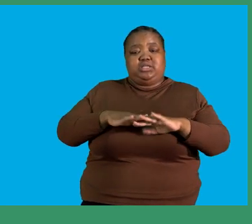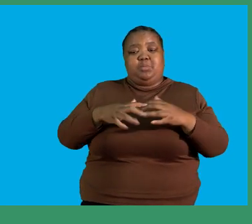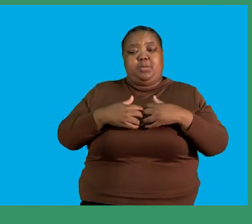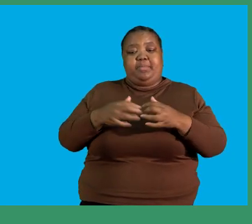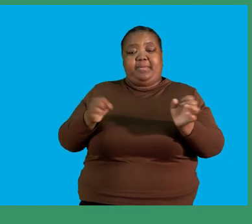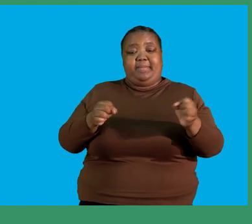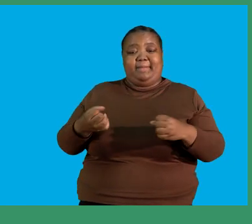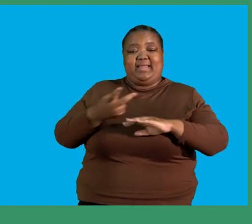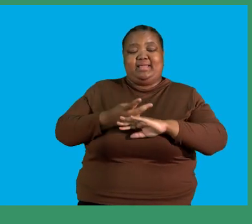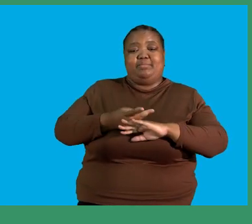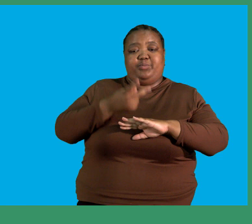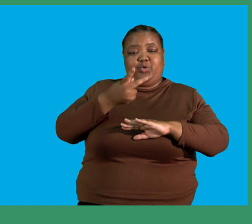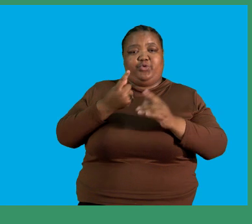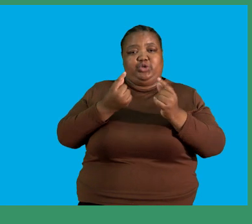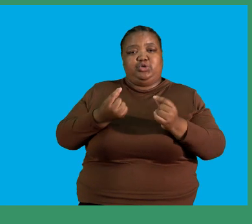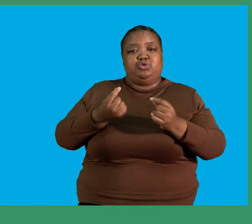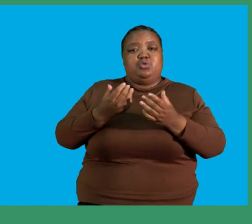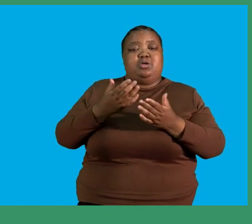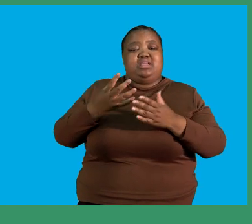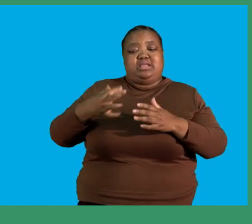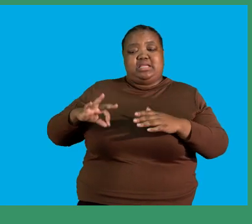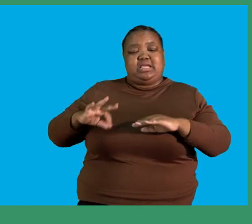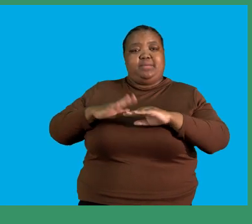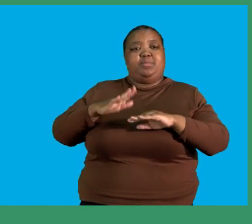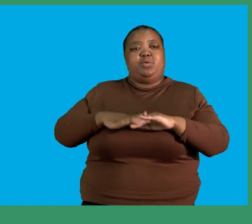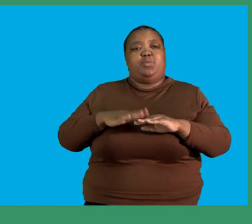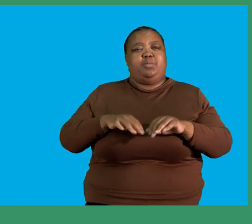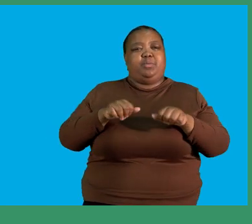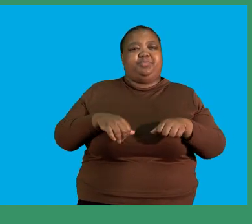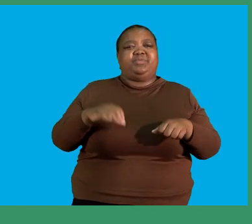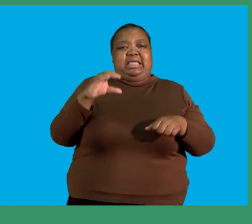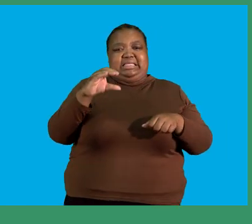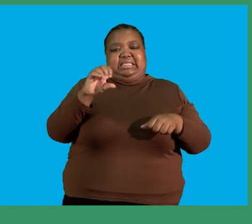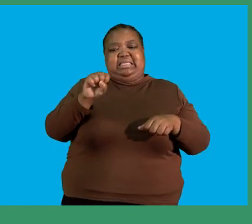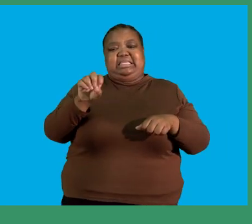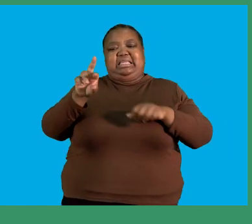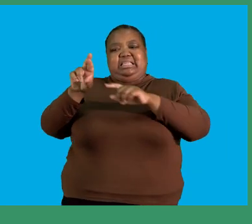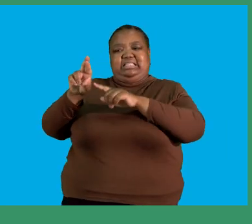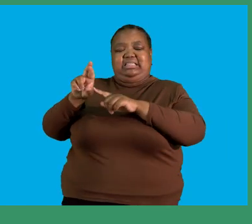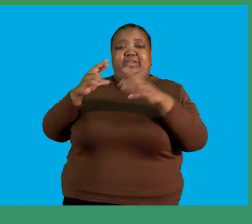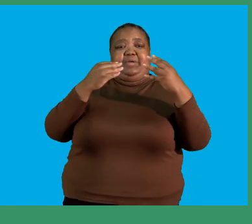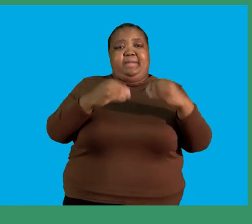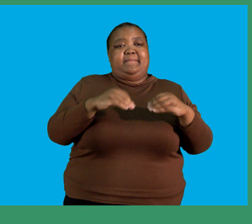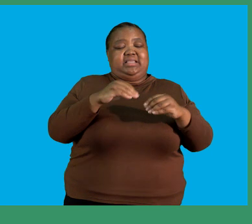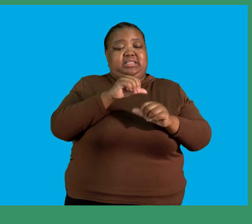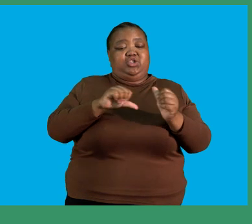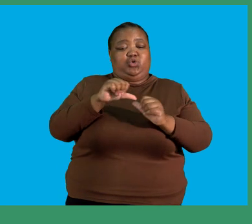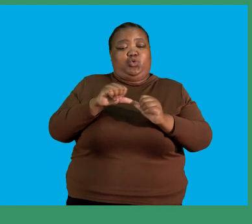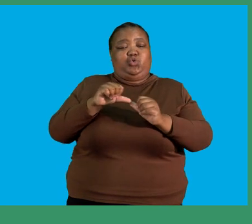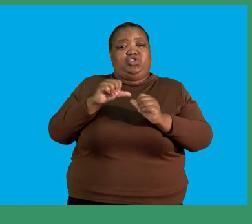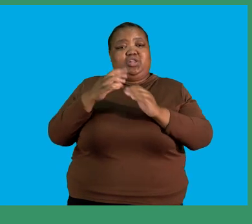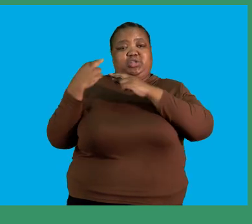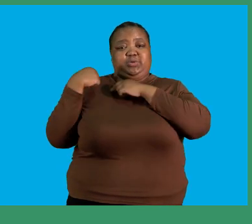more profits are made. We must also invest in CSR programs, which stands for Corporate